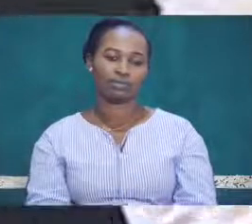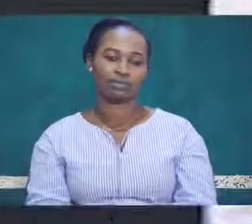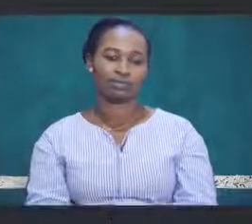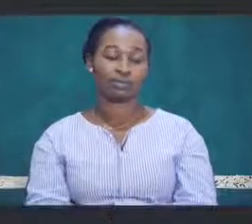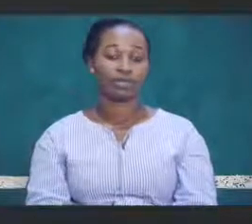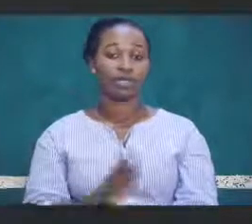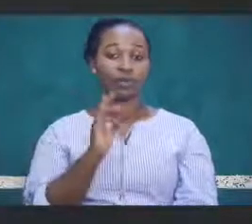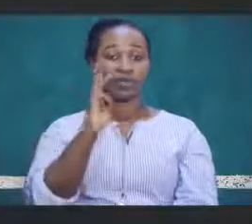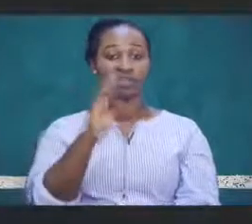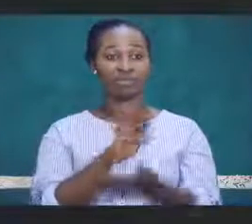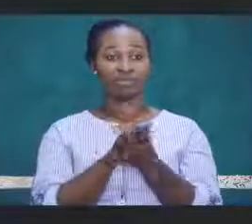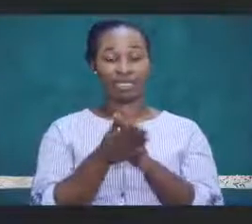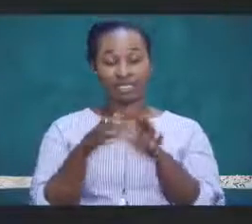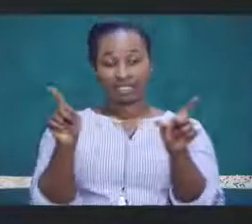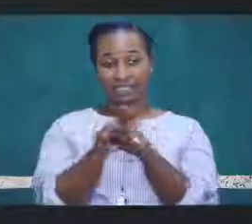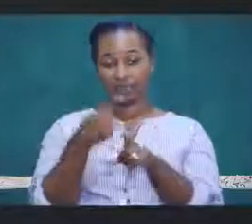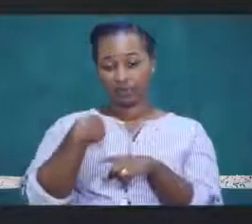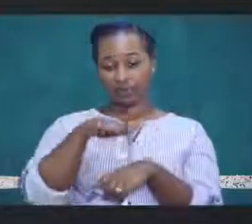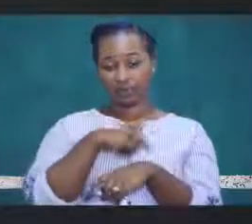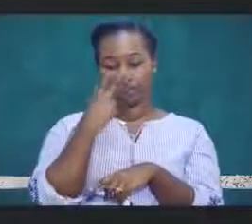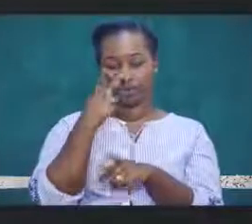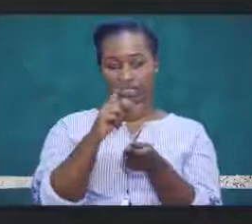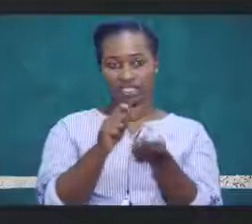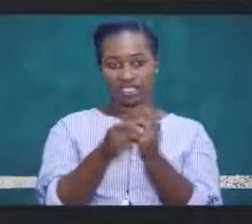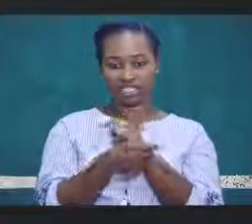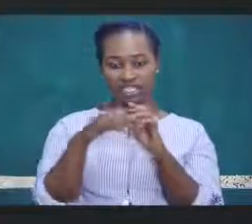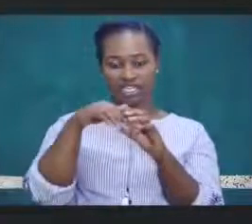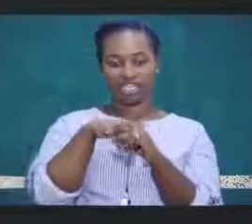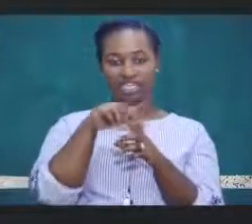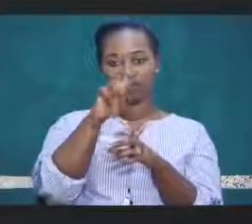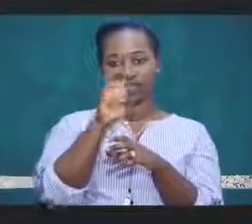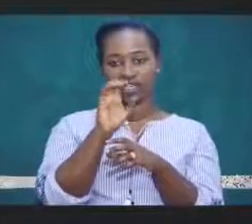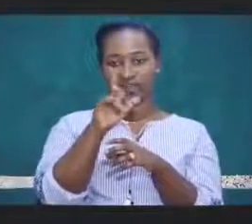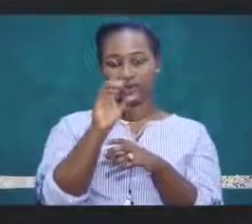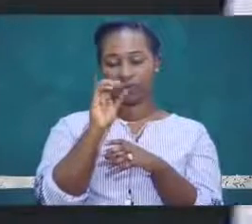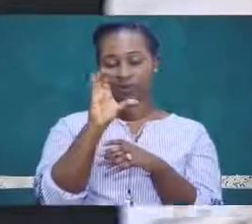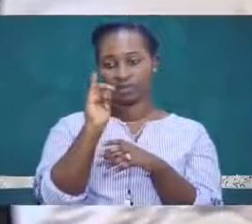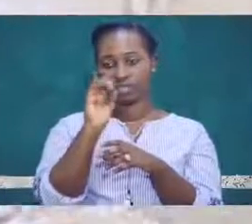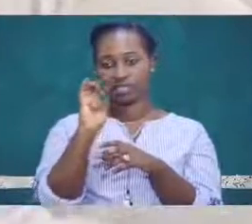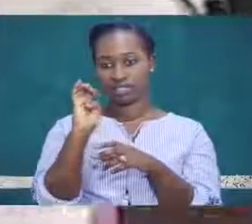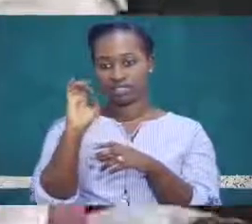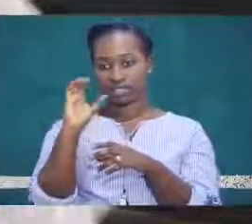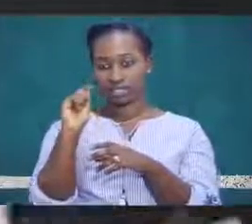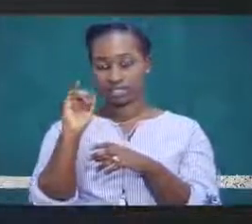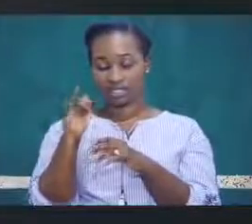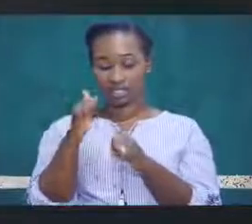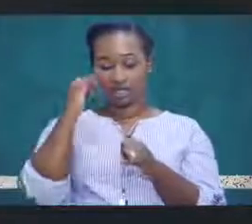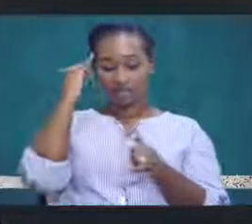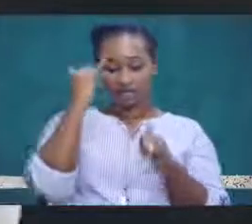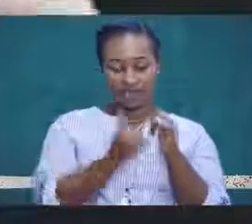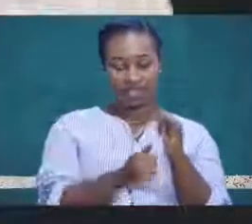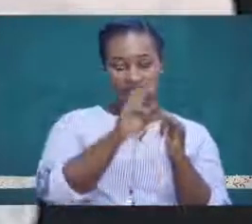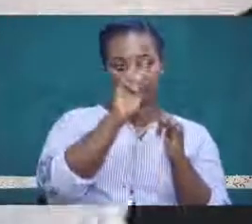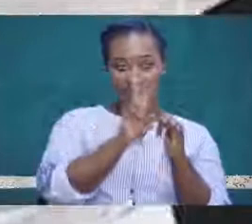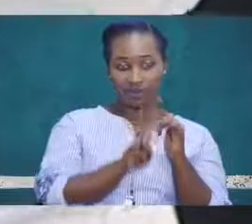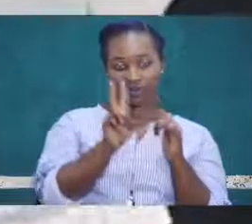is going to be, just like we looked at change in velocity, final velocity minus initial what? Velocity. So change in momentum